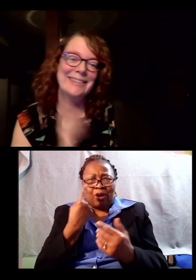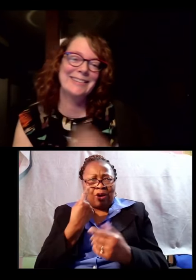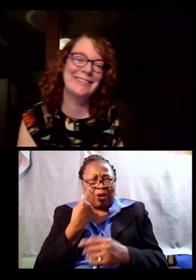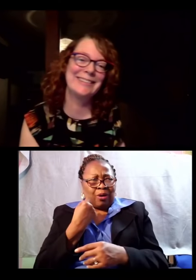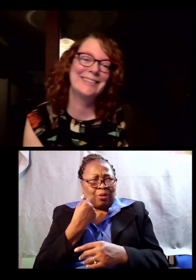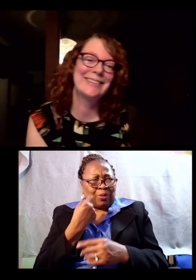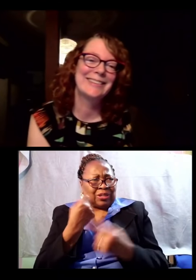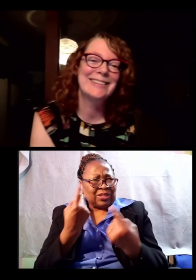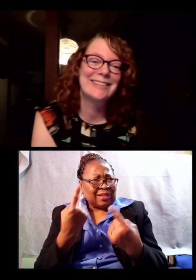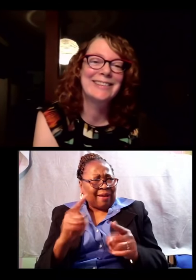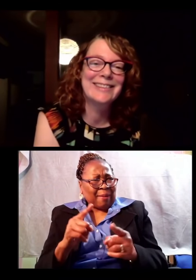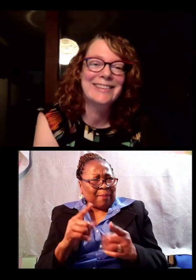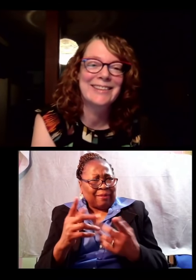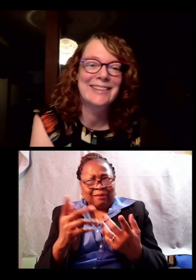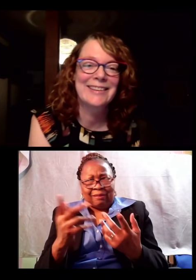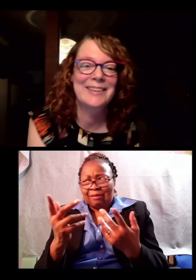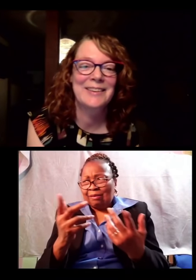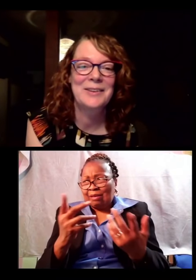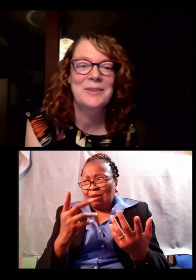those experiences.